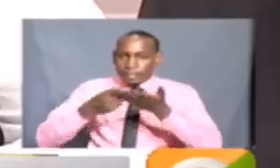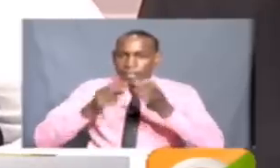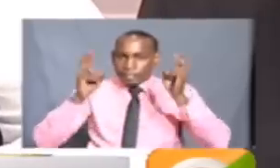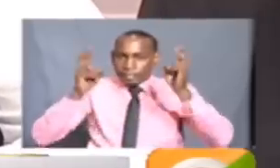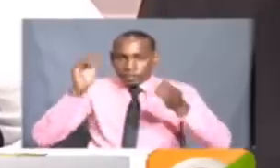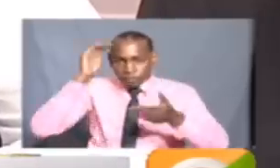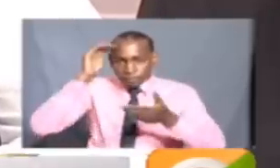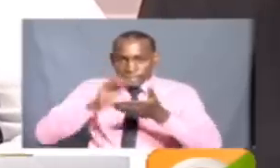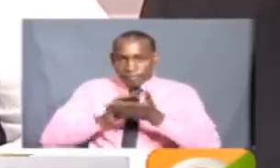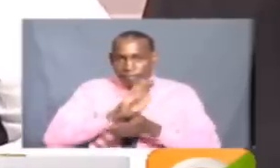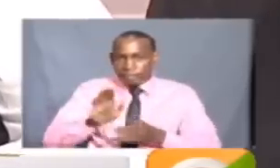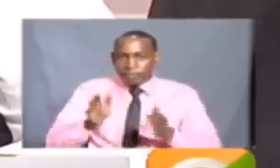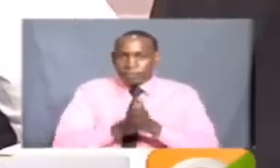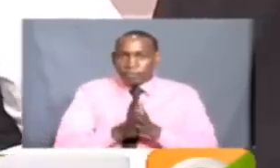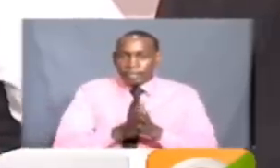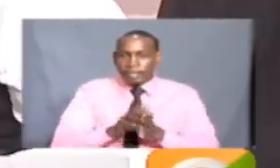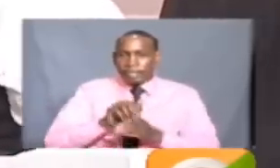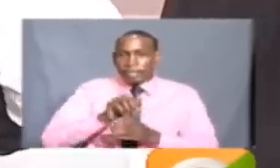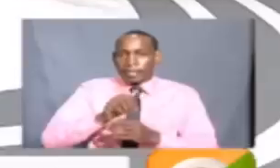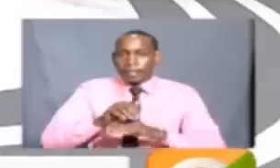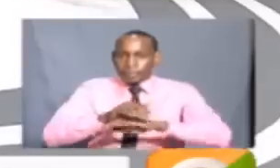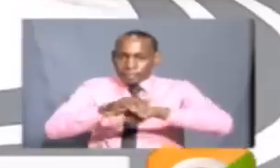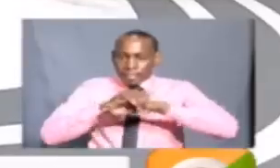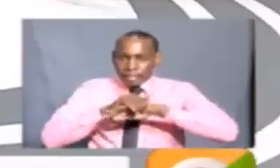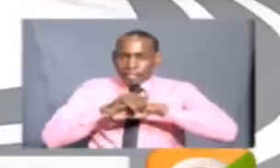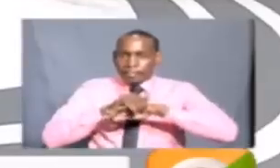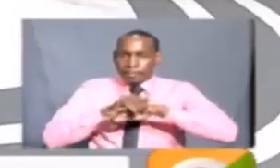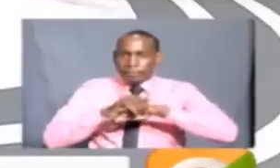in, and of course, the Rosungu.